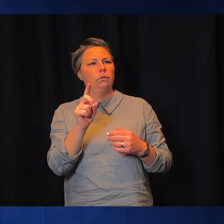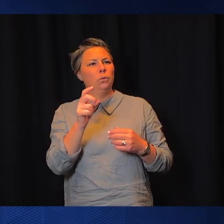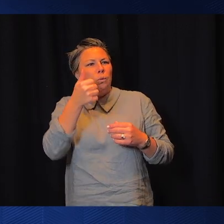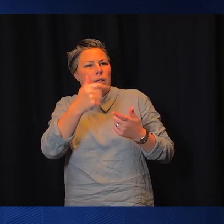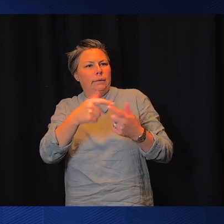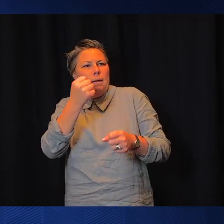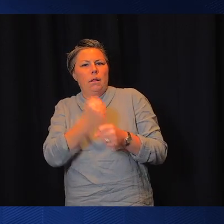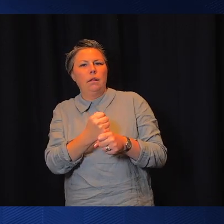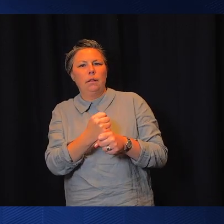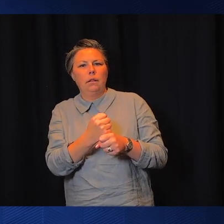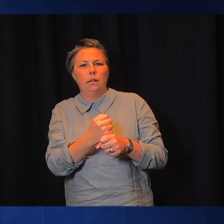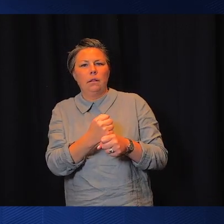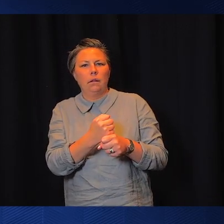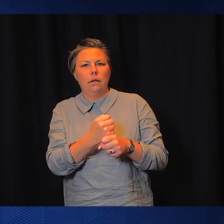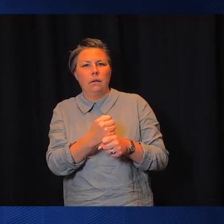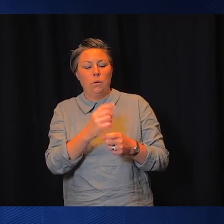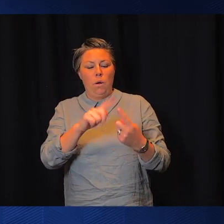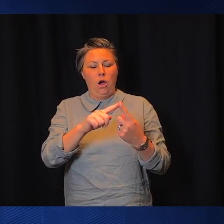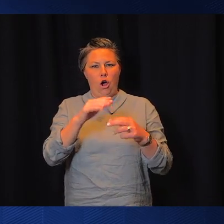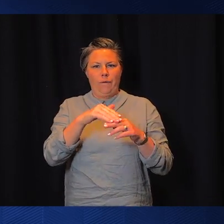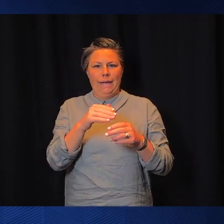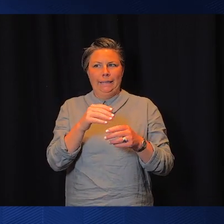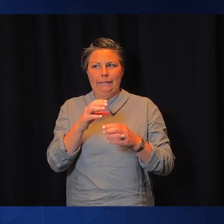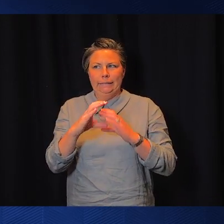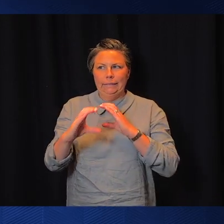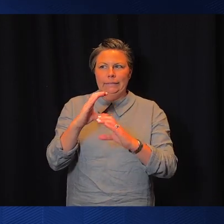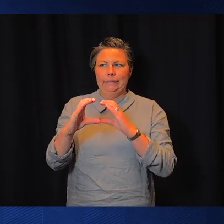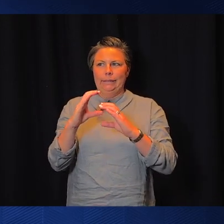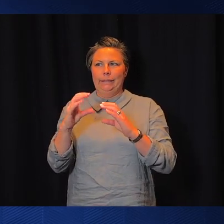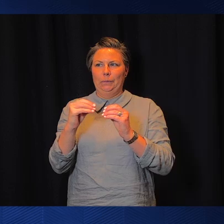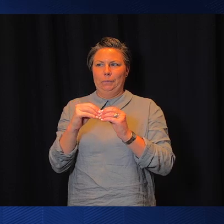those 2 pieces, difficult conversations and the practical steps conversation.